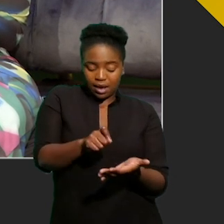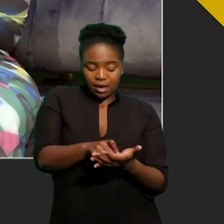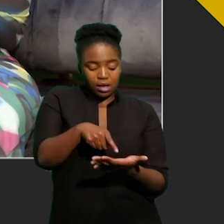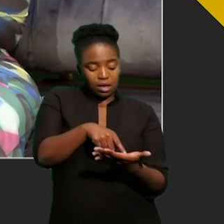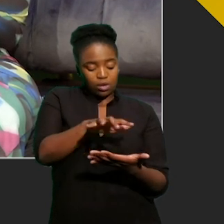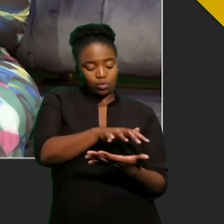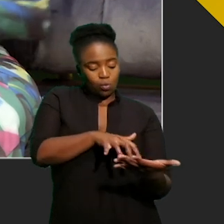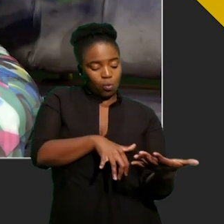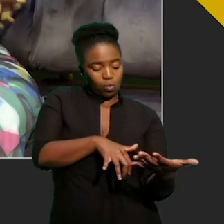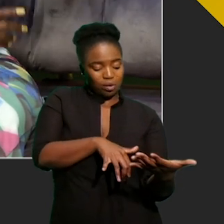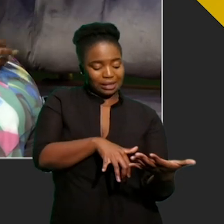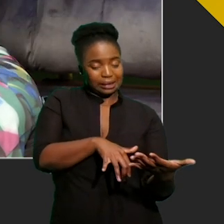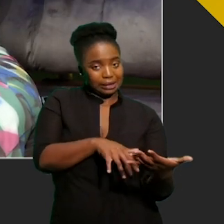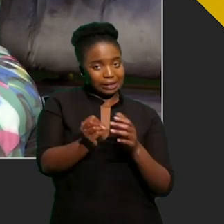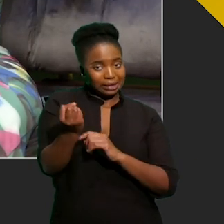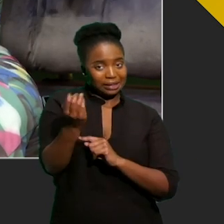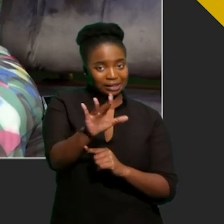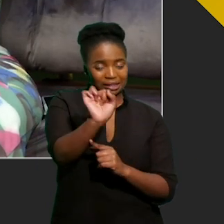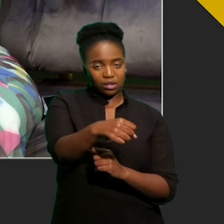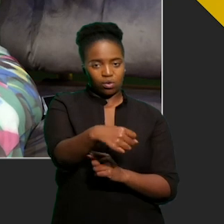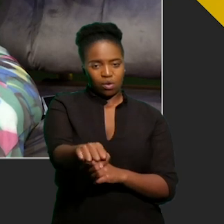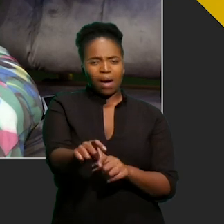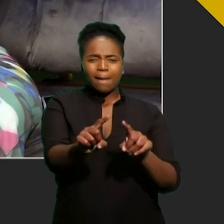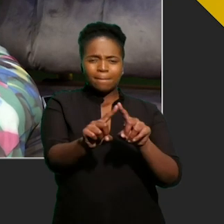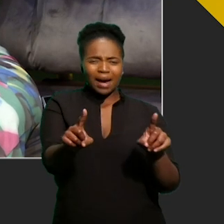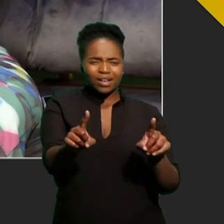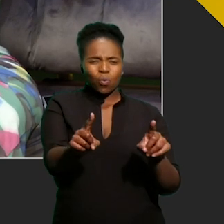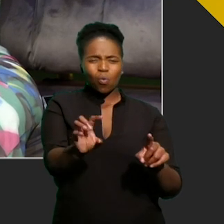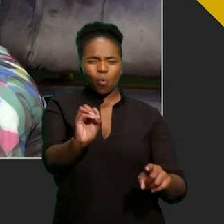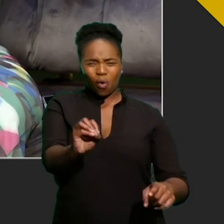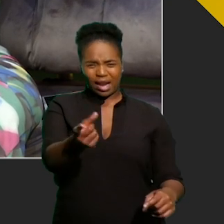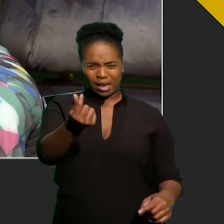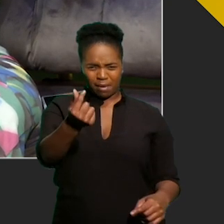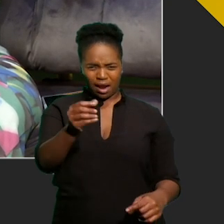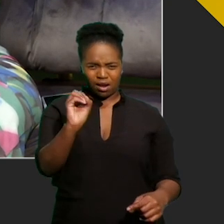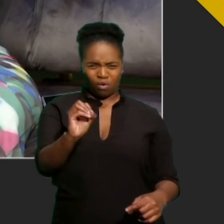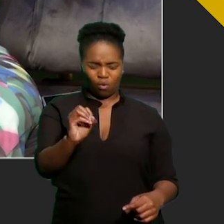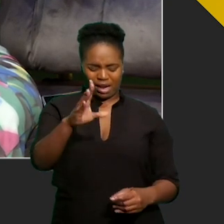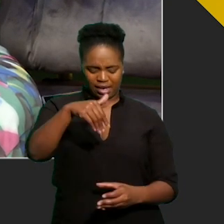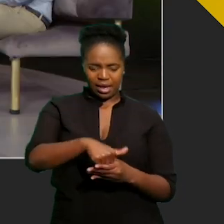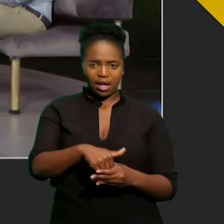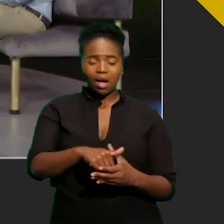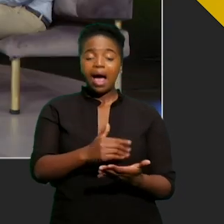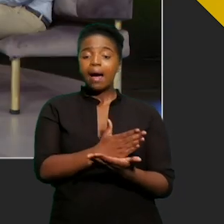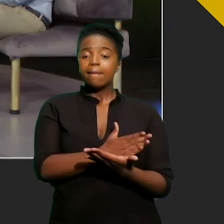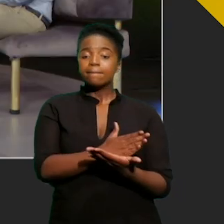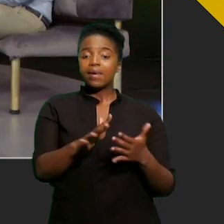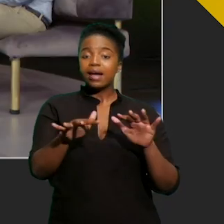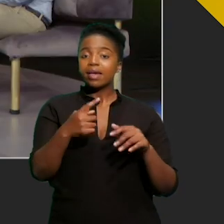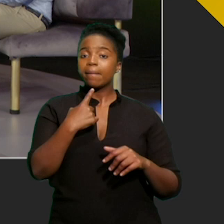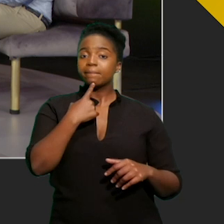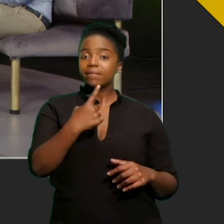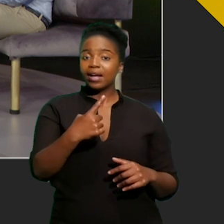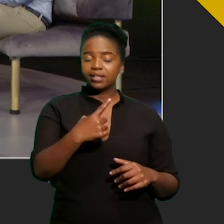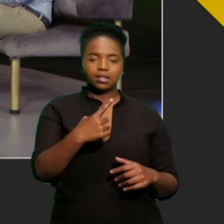right. Into enkulu engifuna ukukhuluma ngayo ukuthi is there's the money element that is involved in the industry, and abantu abaningi basho ukuthi for example, a story's tease